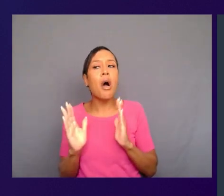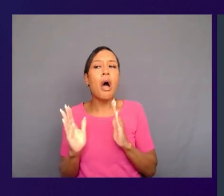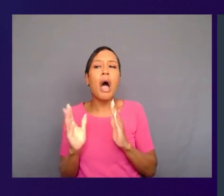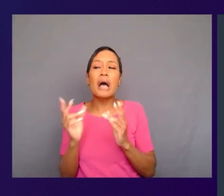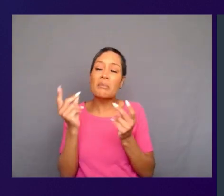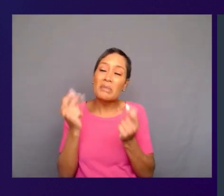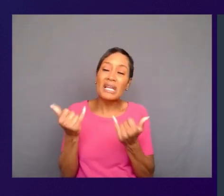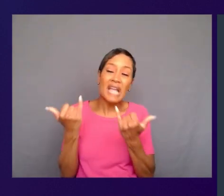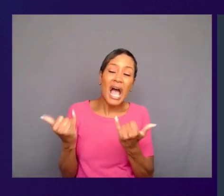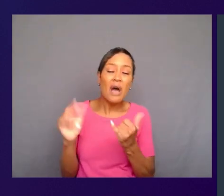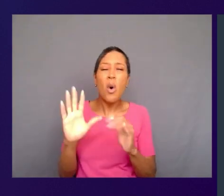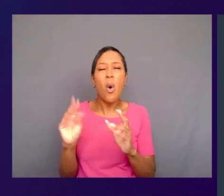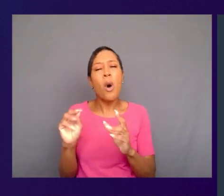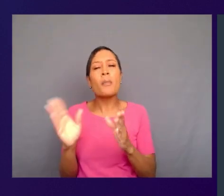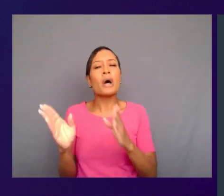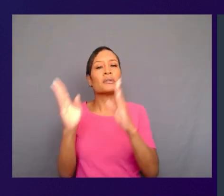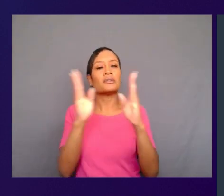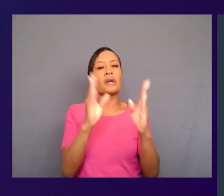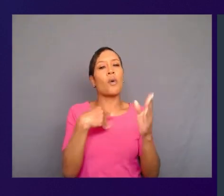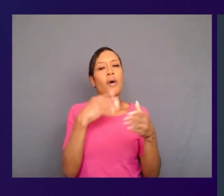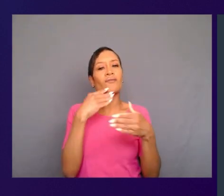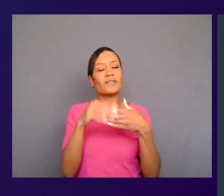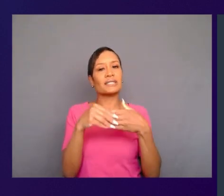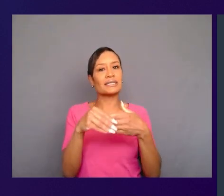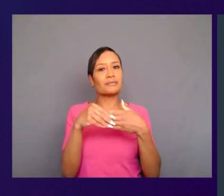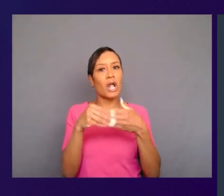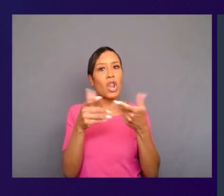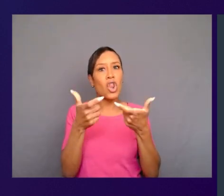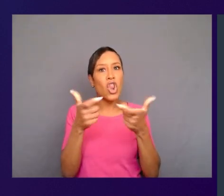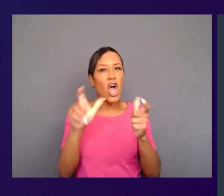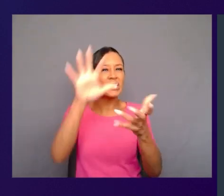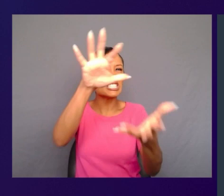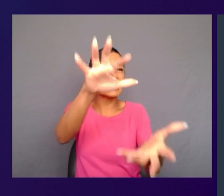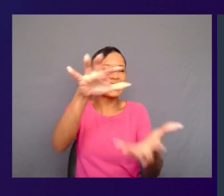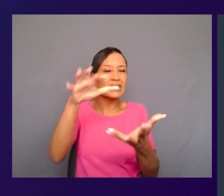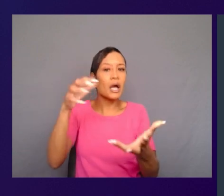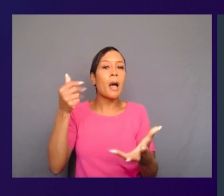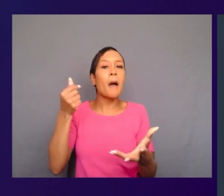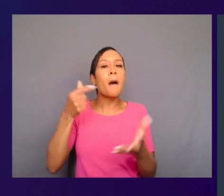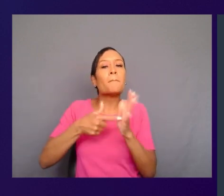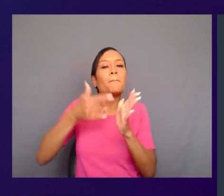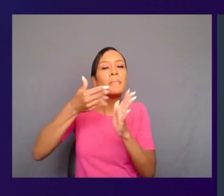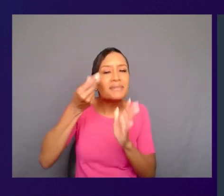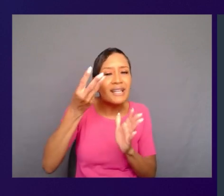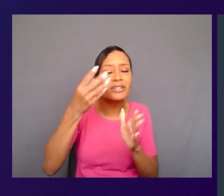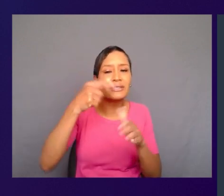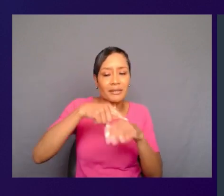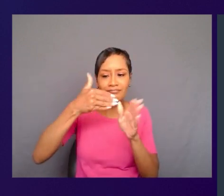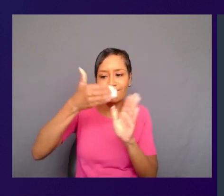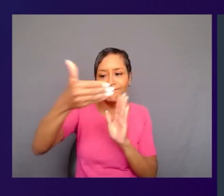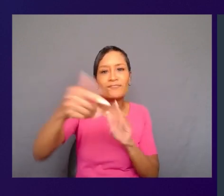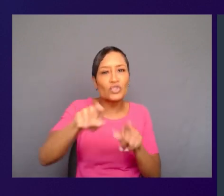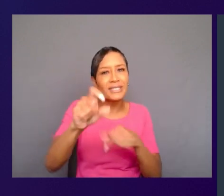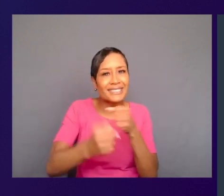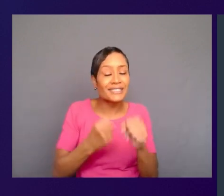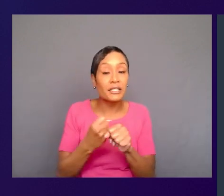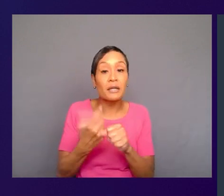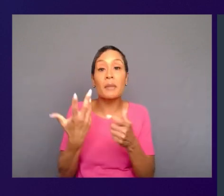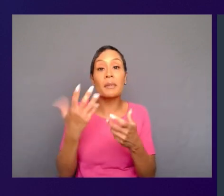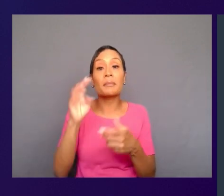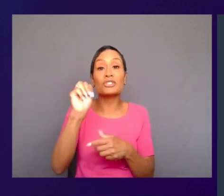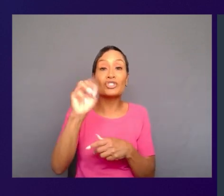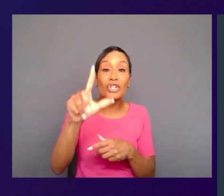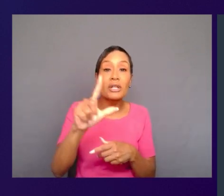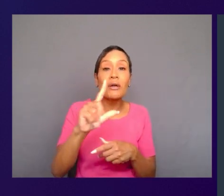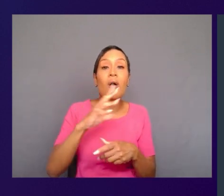access, but they want the flexibility to retrieve large data sets multiple times a year. Examples of these use cases include machine learning on